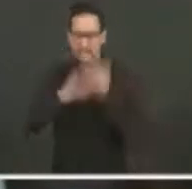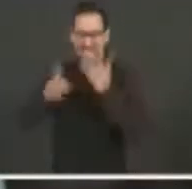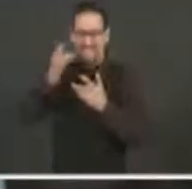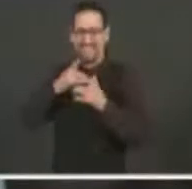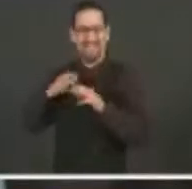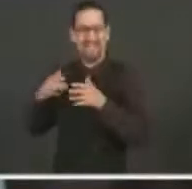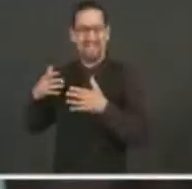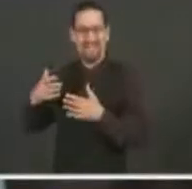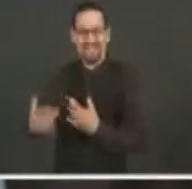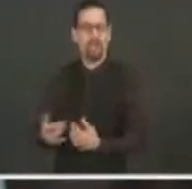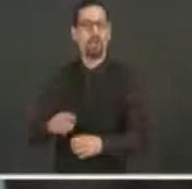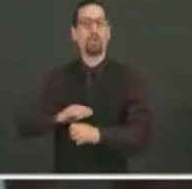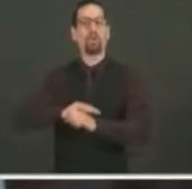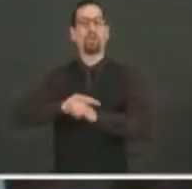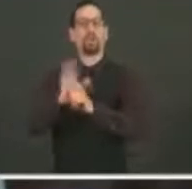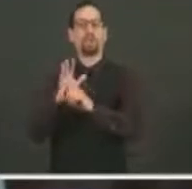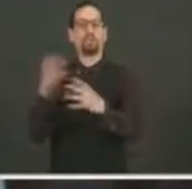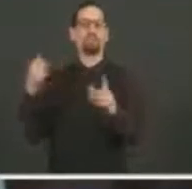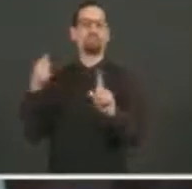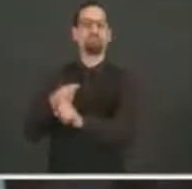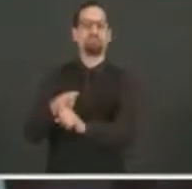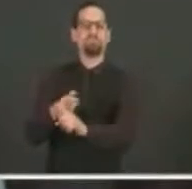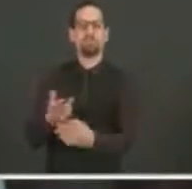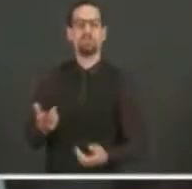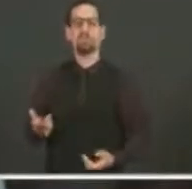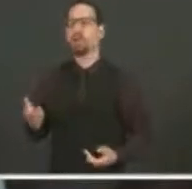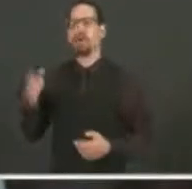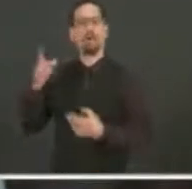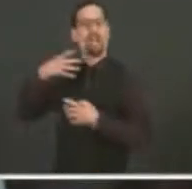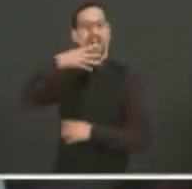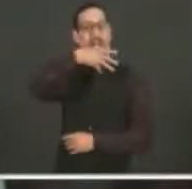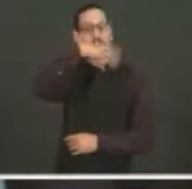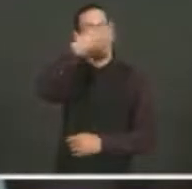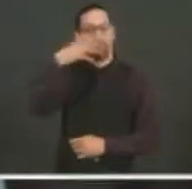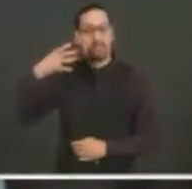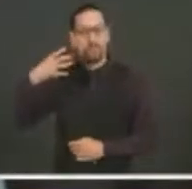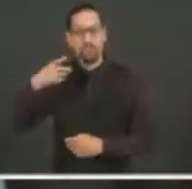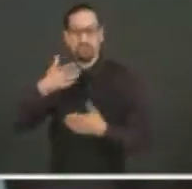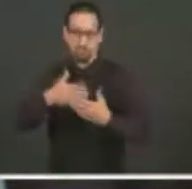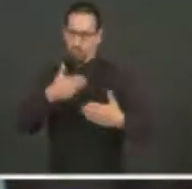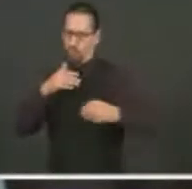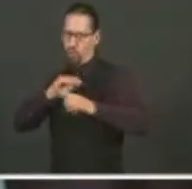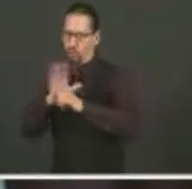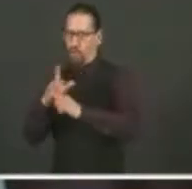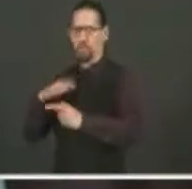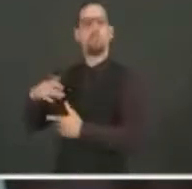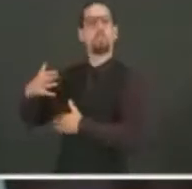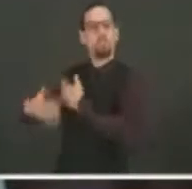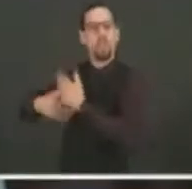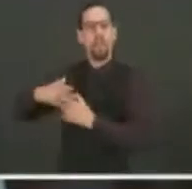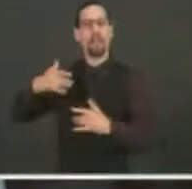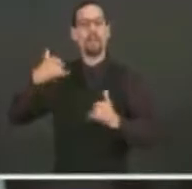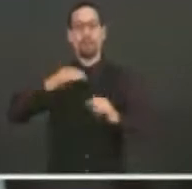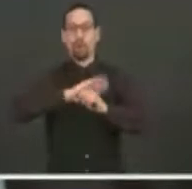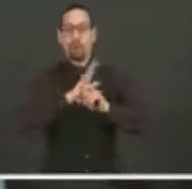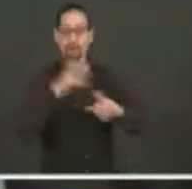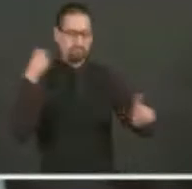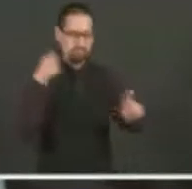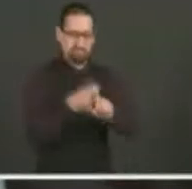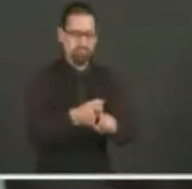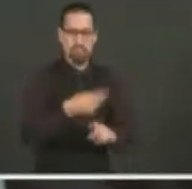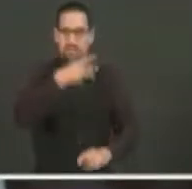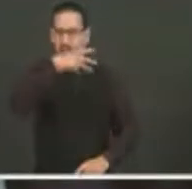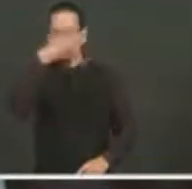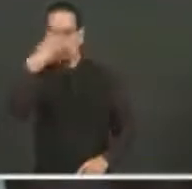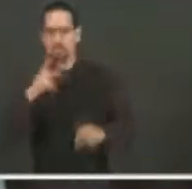undocumented immigrants who are living in the shadows and working in often jobs that are working full time, but they're in poverty.